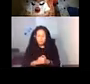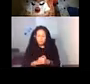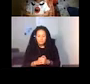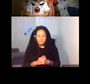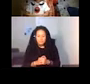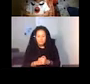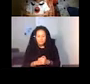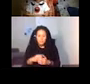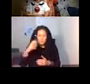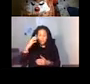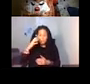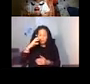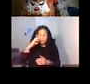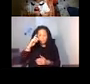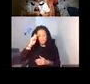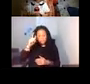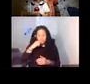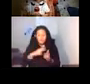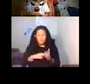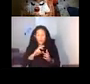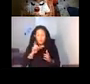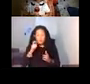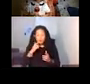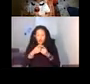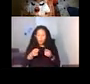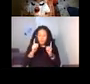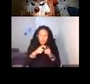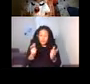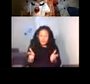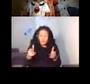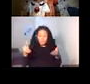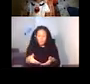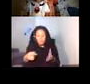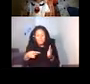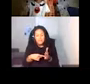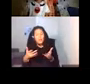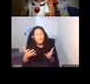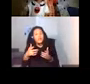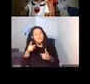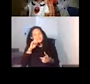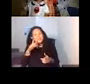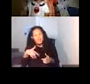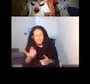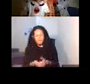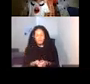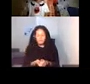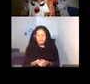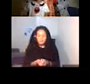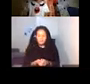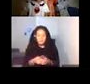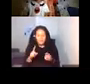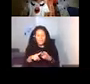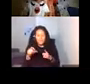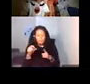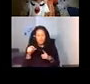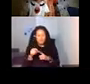principal of Newman College, University of Cambridge, buried in Stirling, where her sister lives. Edith Patchy